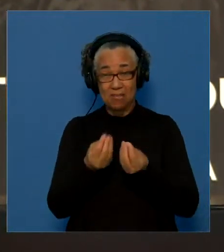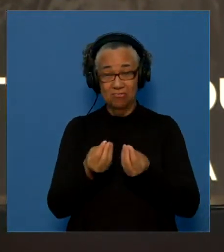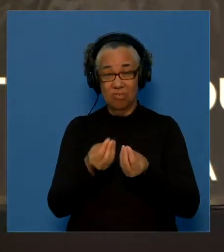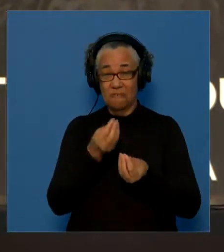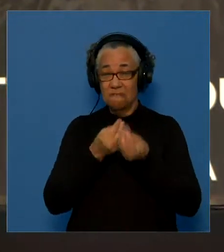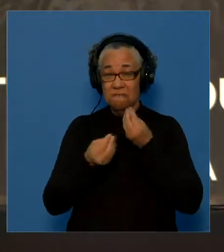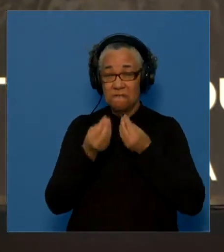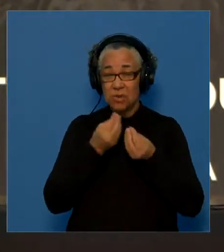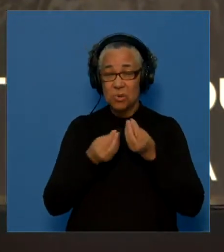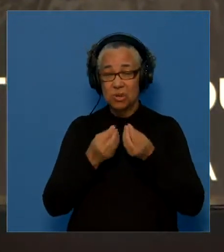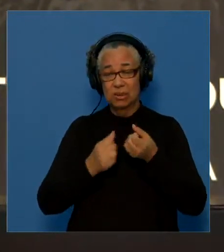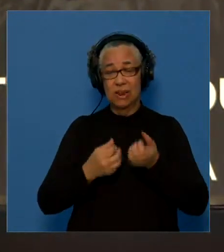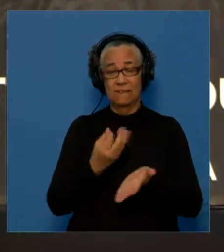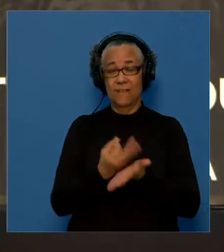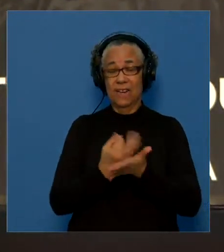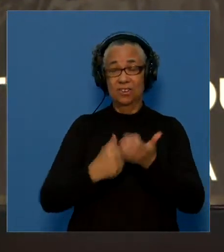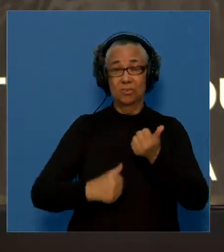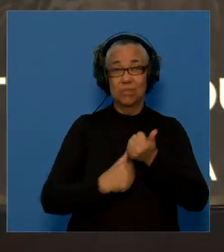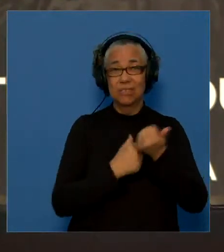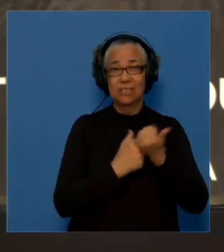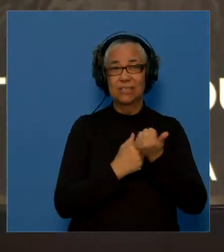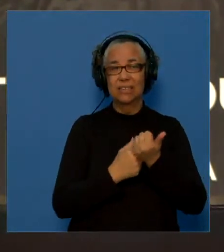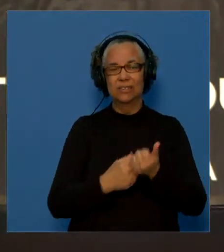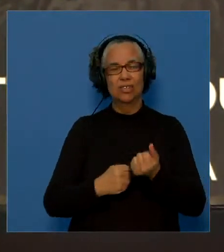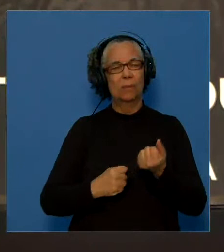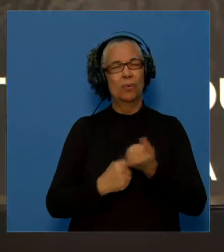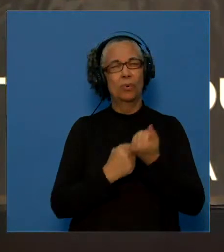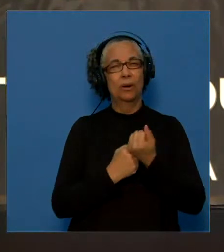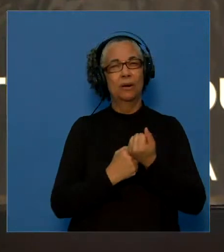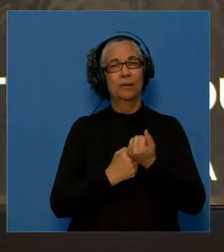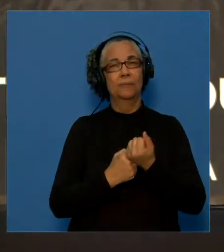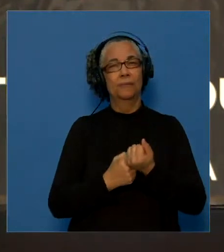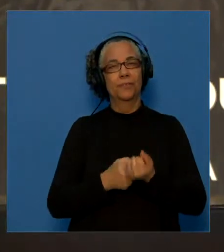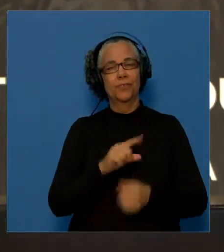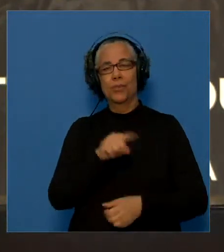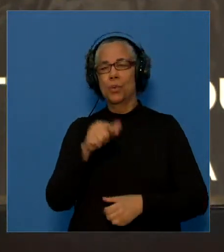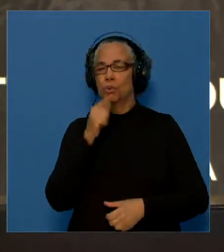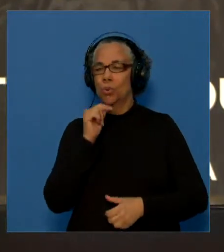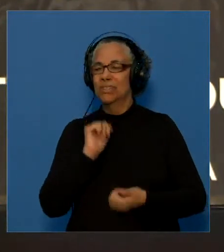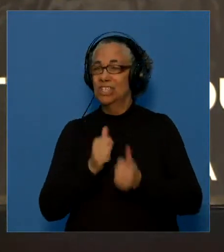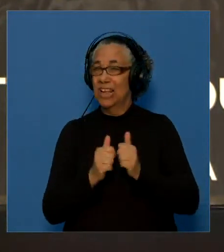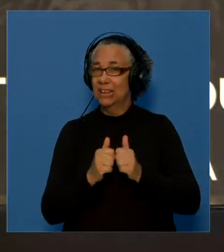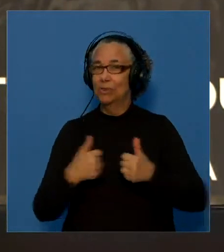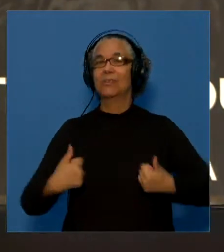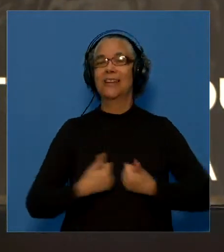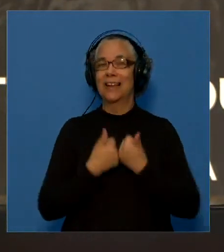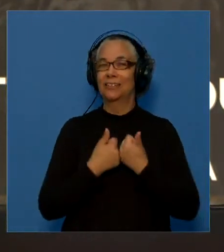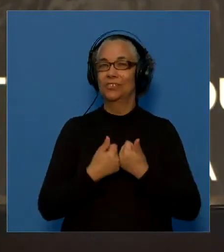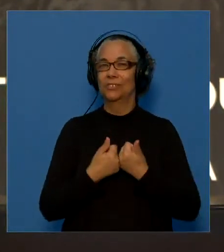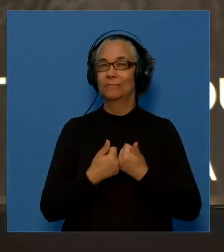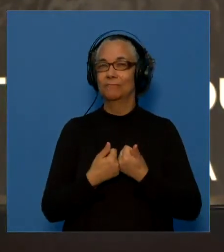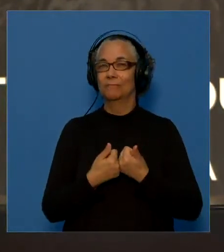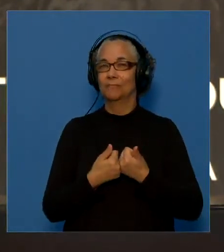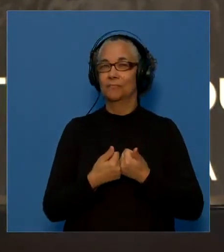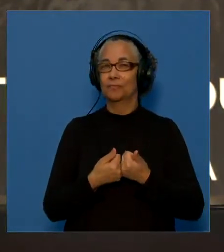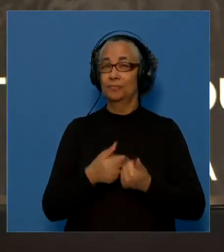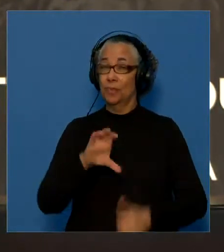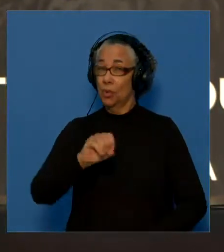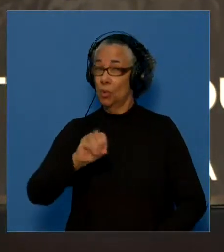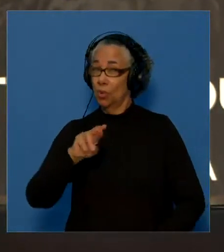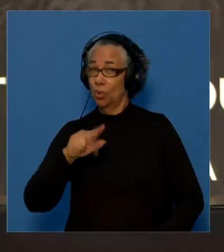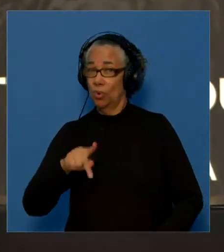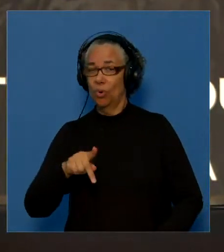and support for those who are challenged to make ends meet. Our corporate community, our